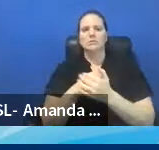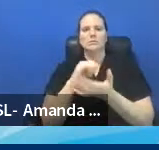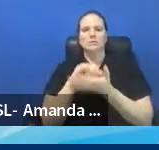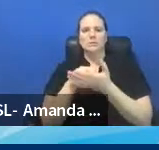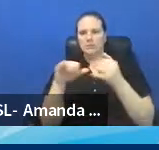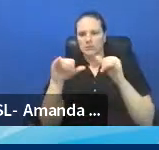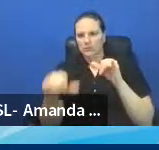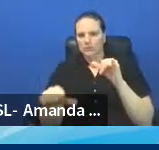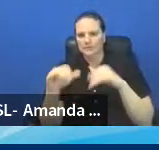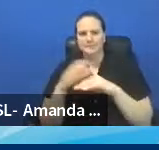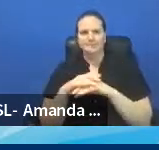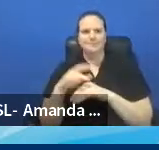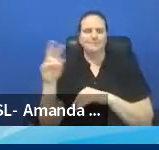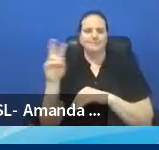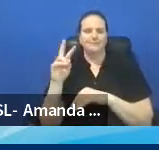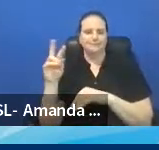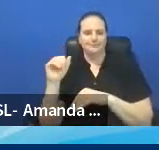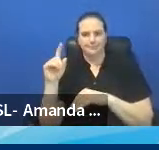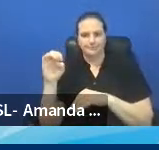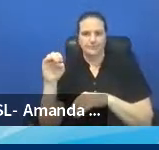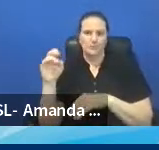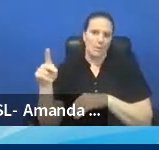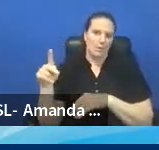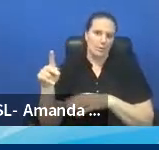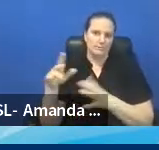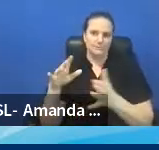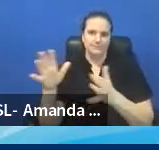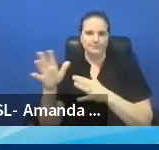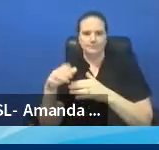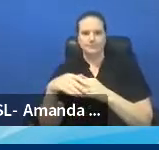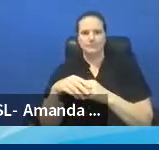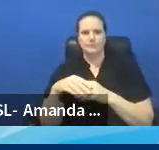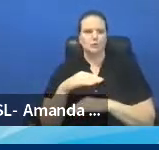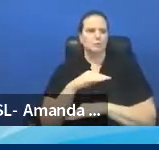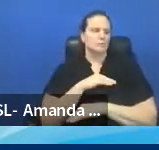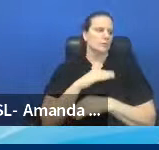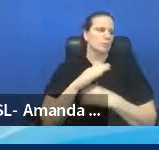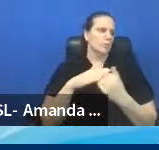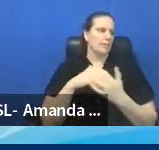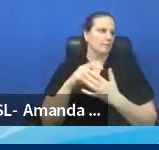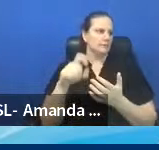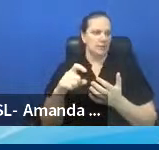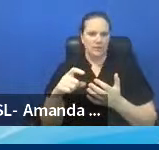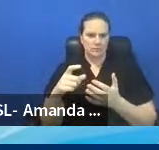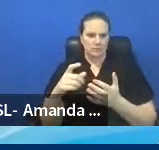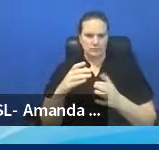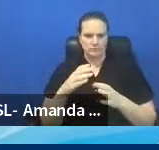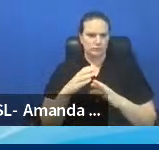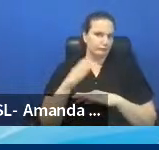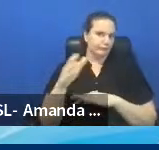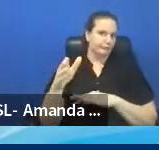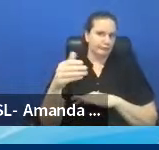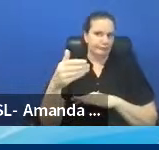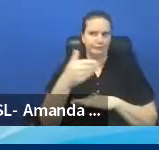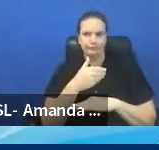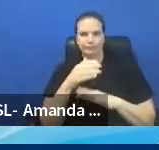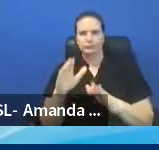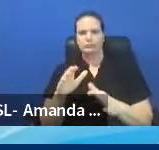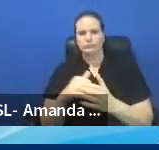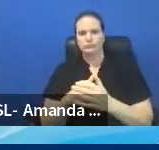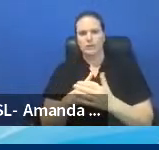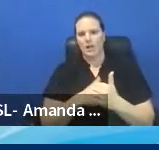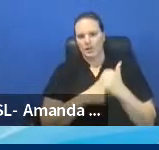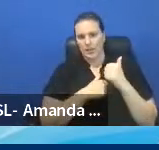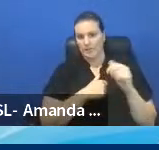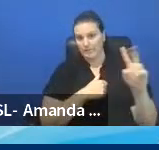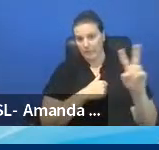stay on the Vancouver side or on the Portland side to meet whatever need they were going to cross the river for. And I don't want to, I live in Vancouver,